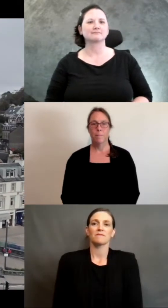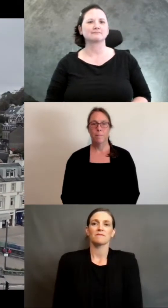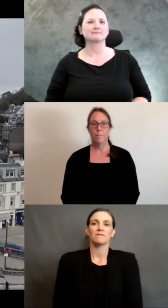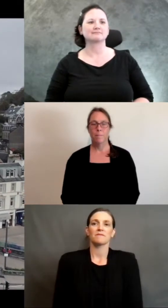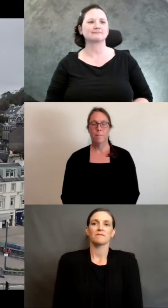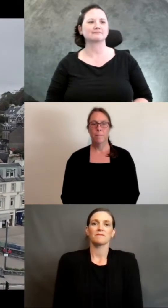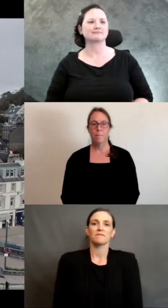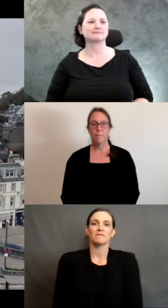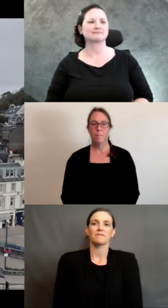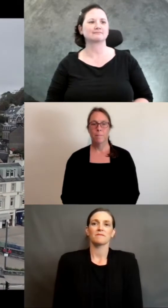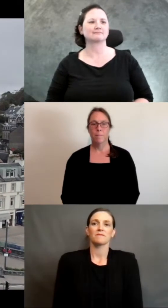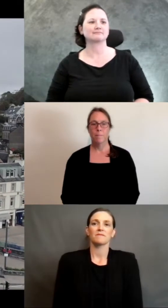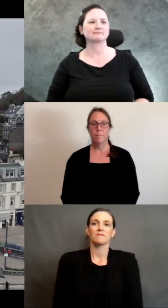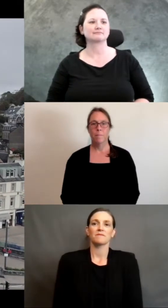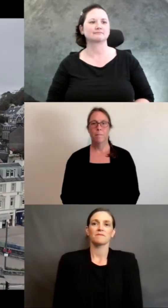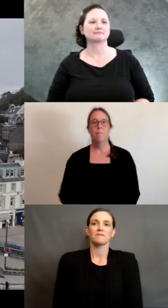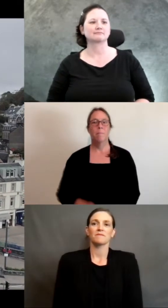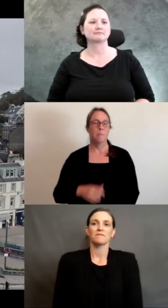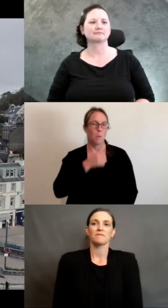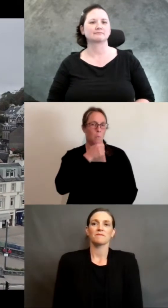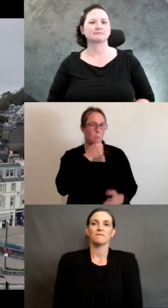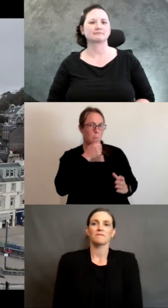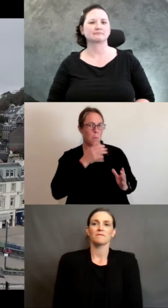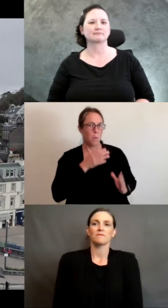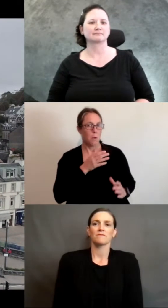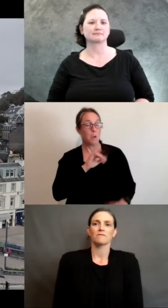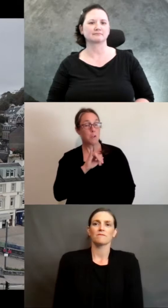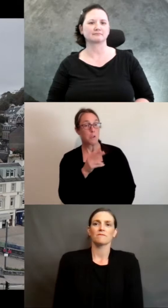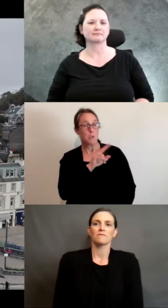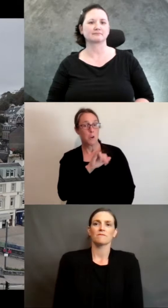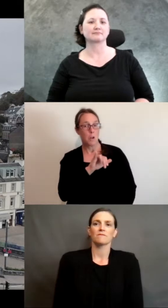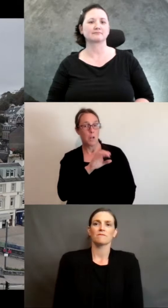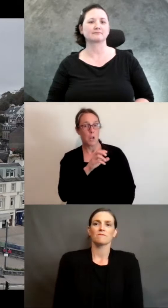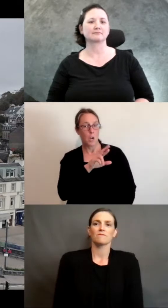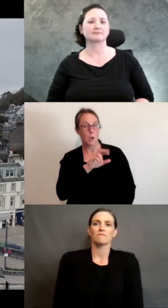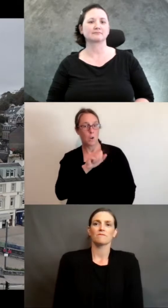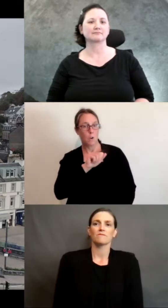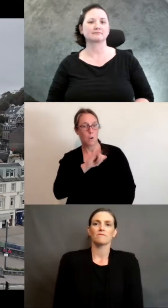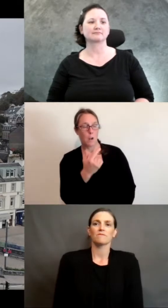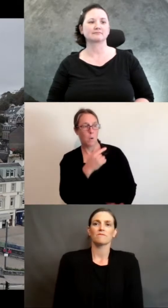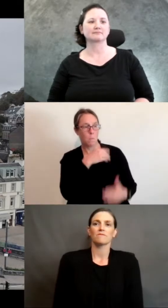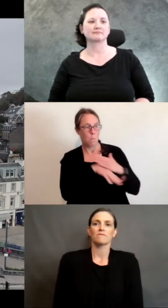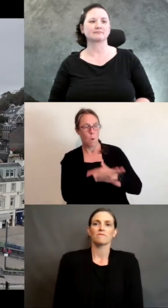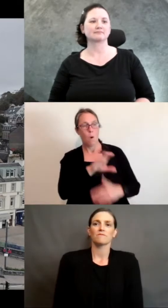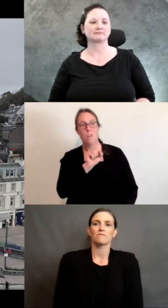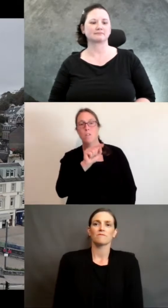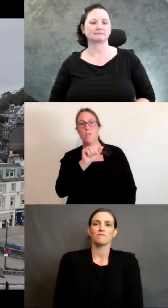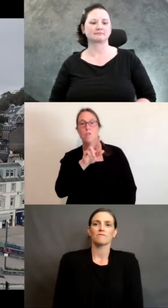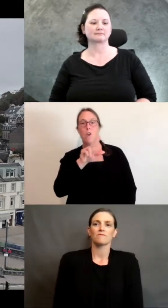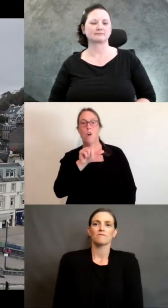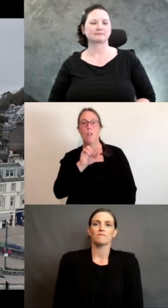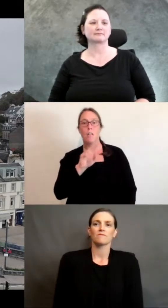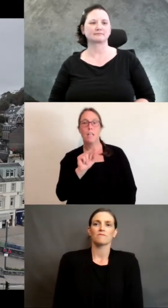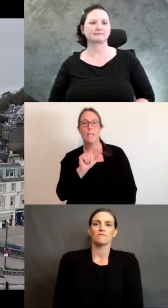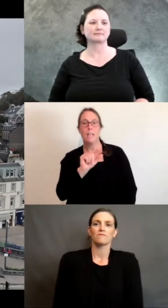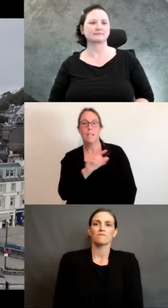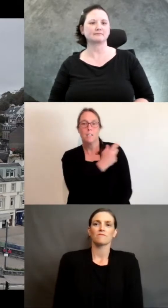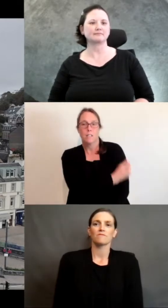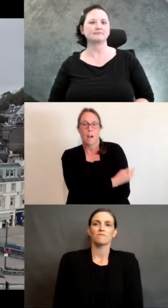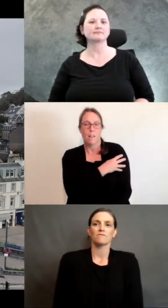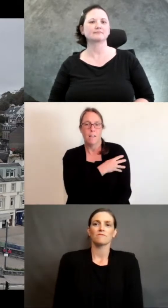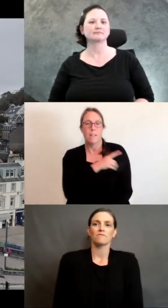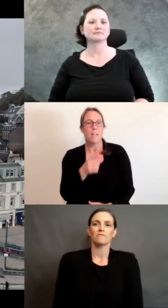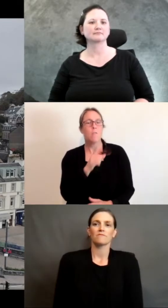Johnny Craig was born in Stirling, Scotland. It was apparent from an early age that Johnny had a curiosity with all things